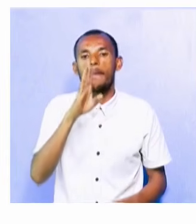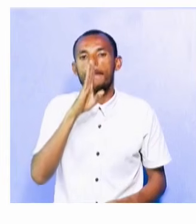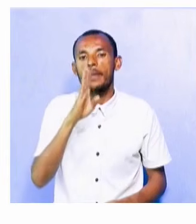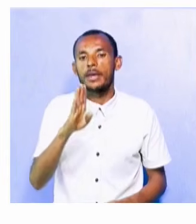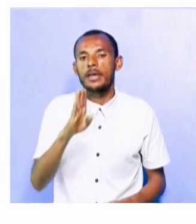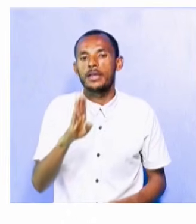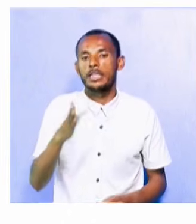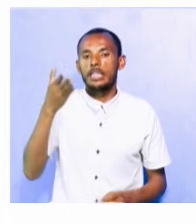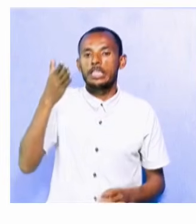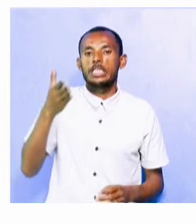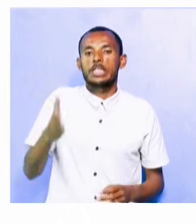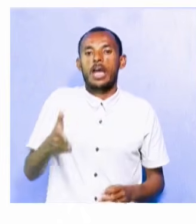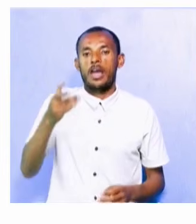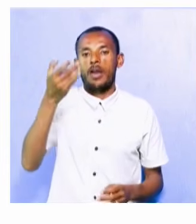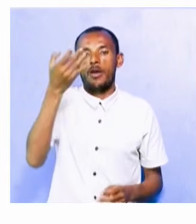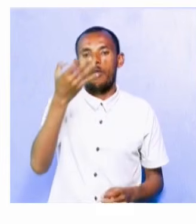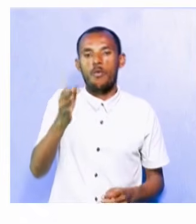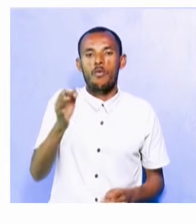the side of